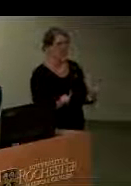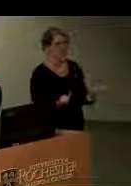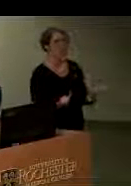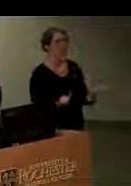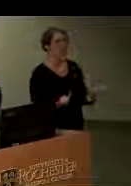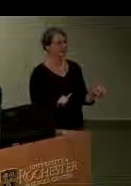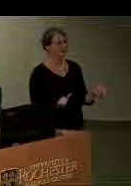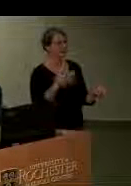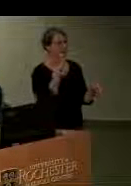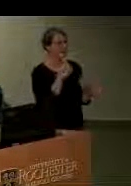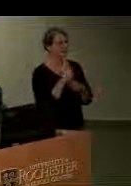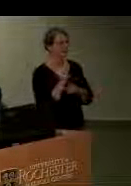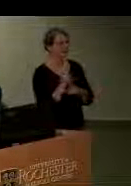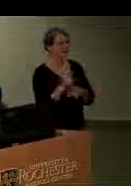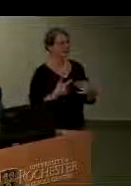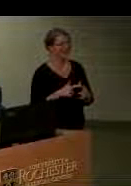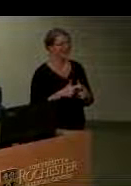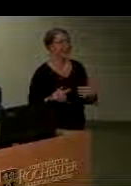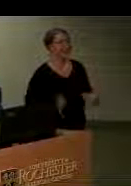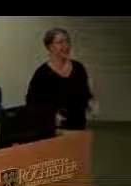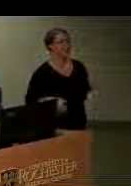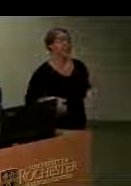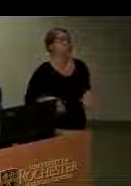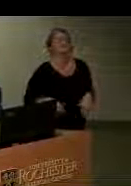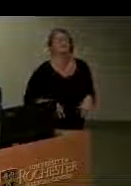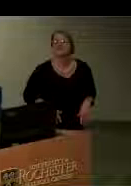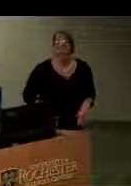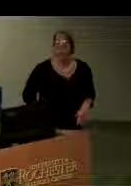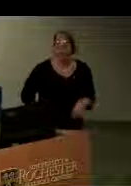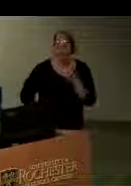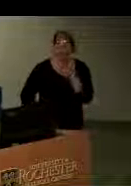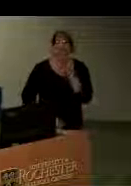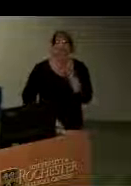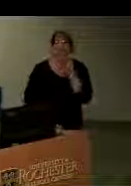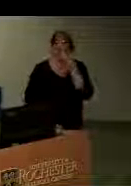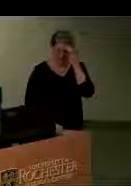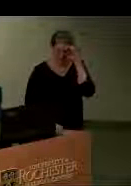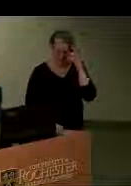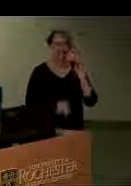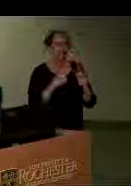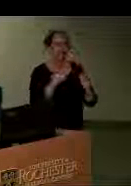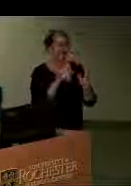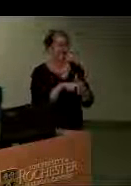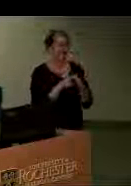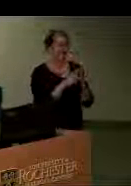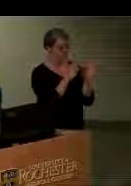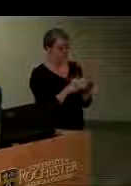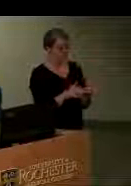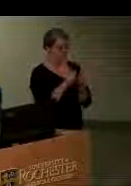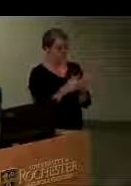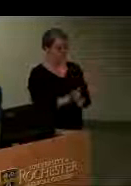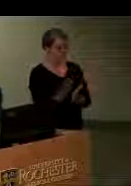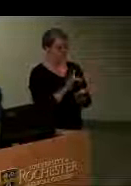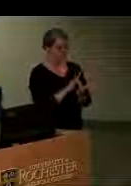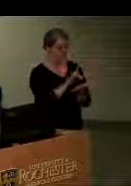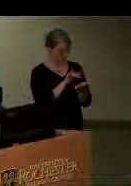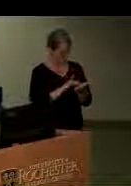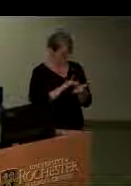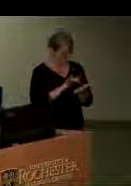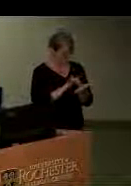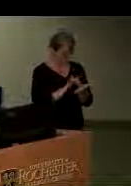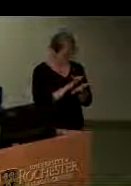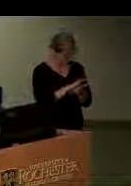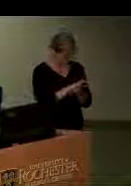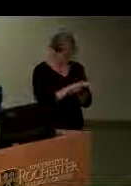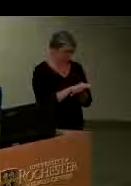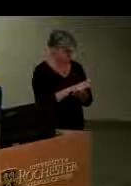was good for a few seconds. And I started to plan the medical school. And I hired somebody